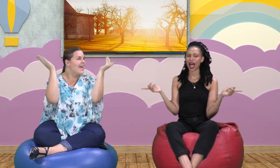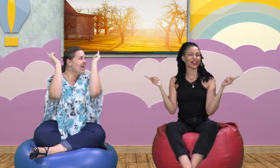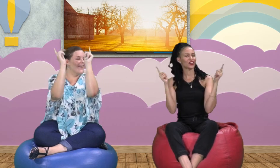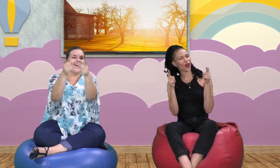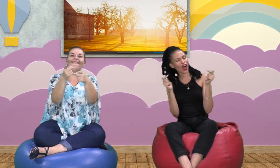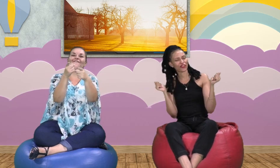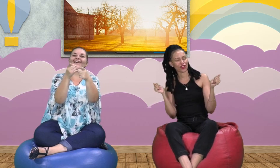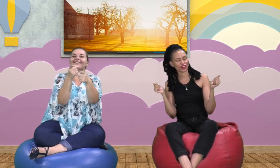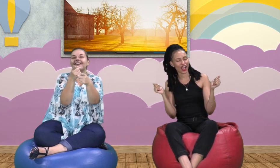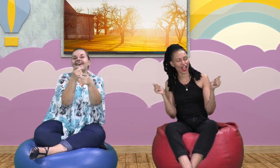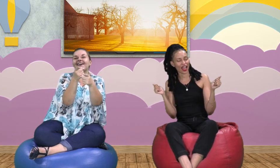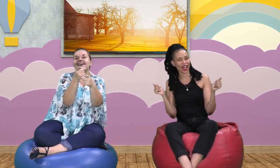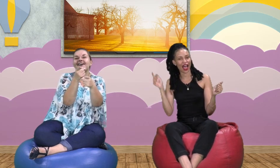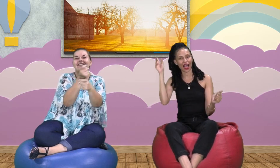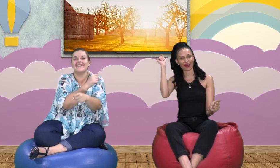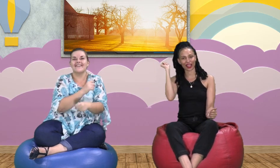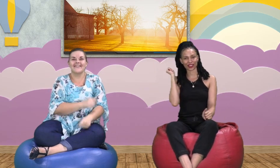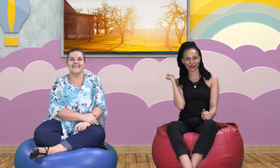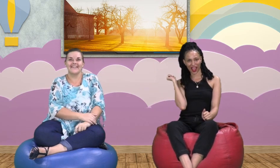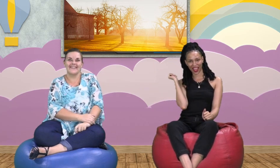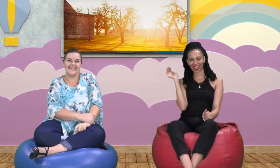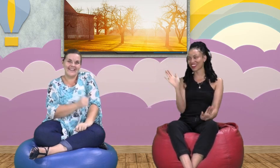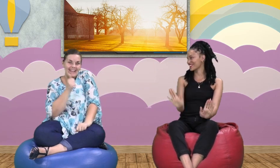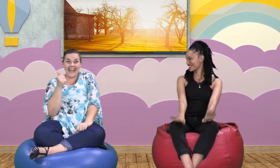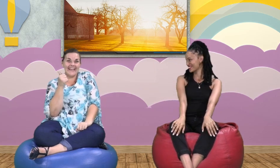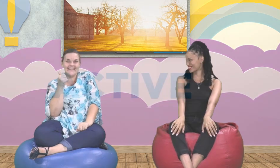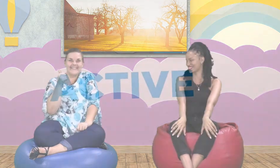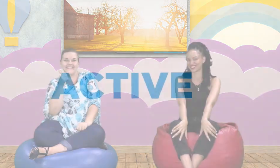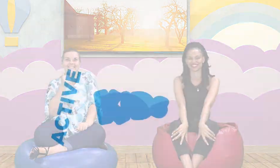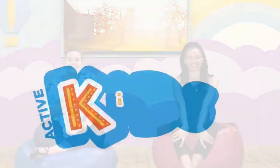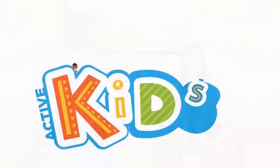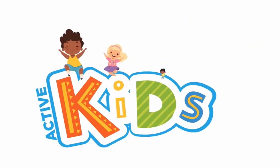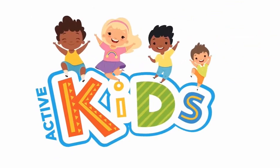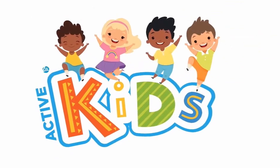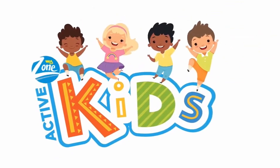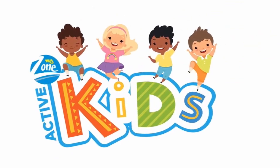future? Your future! I know that's right. Yay!